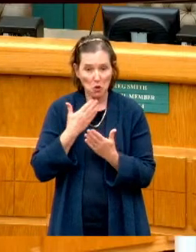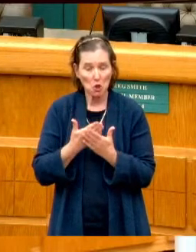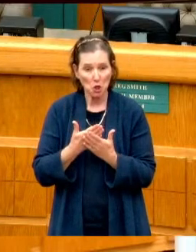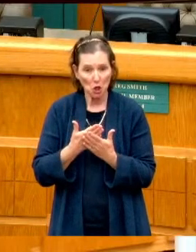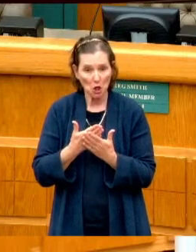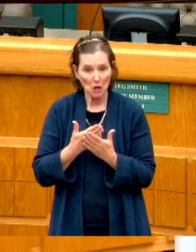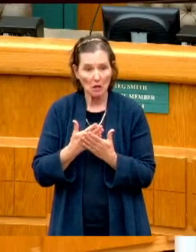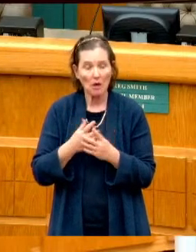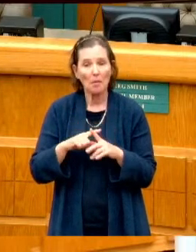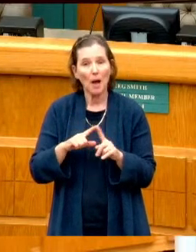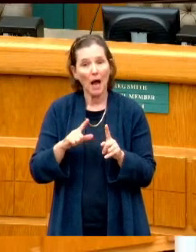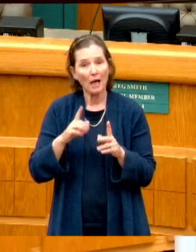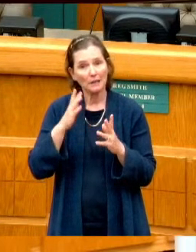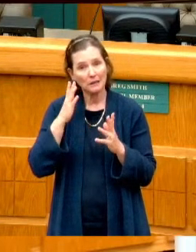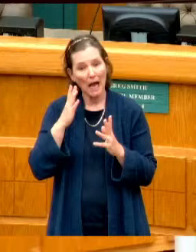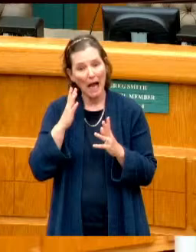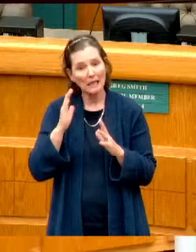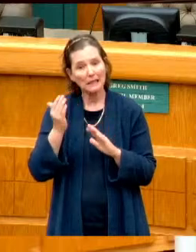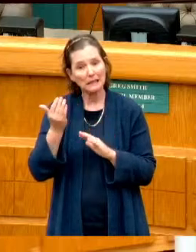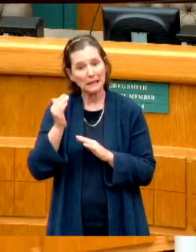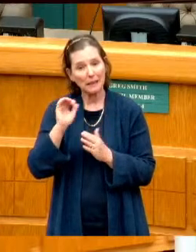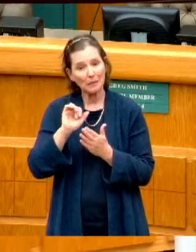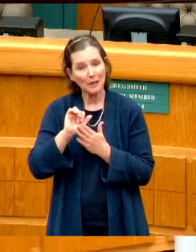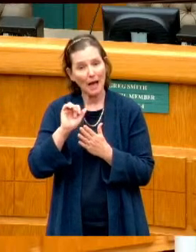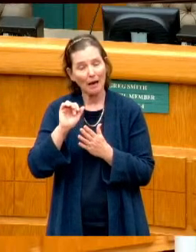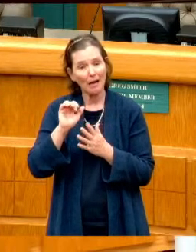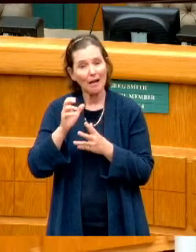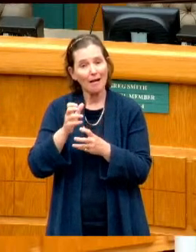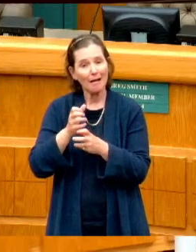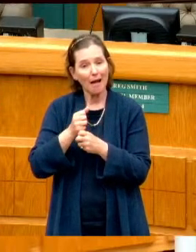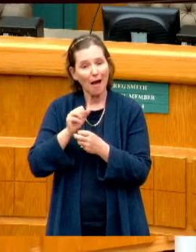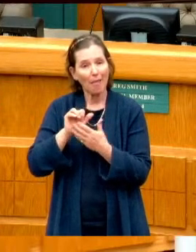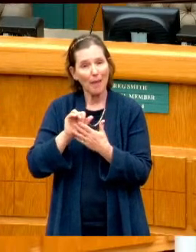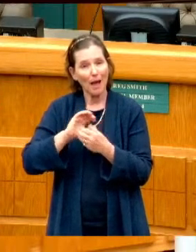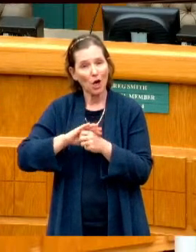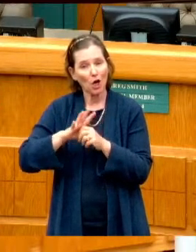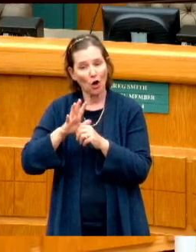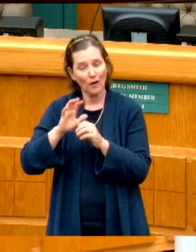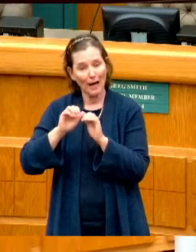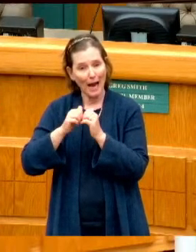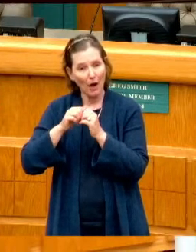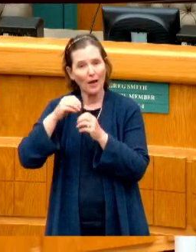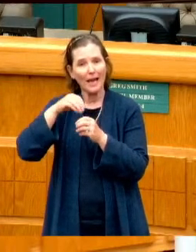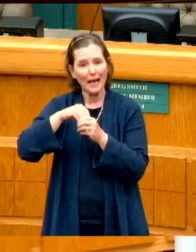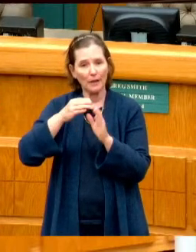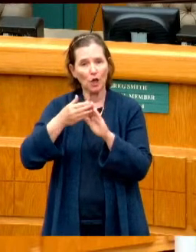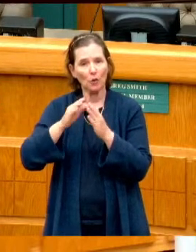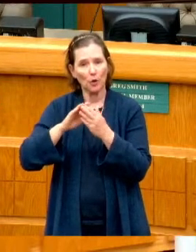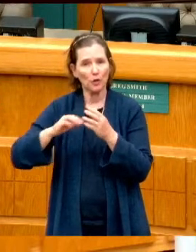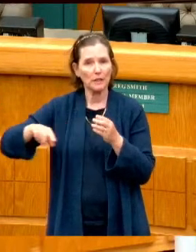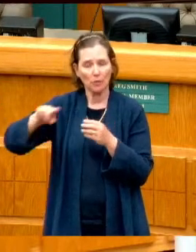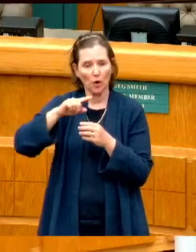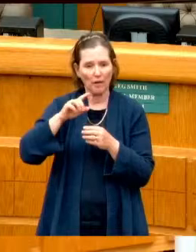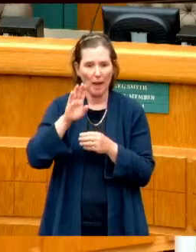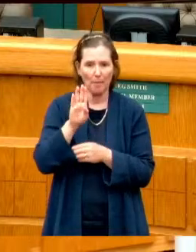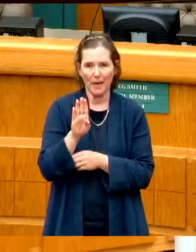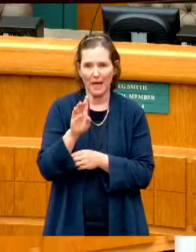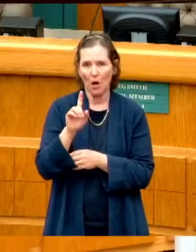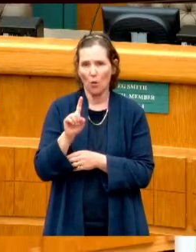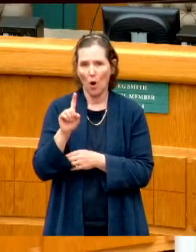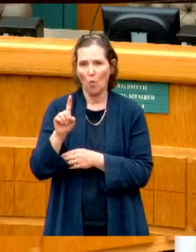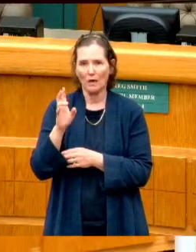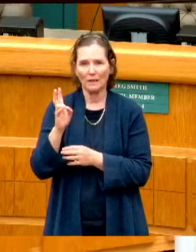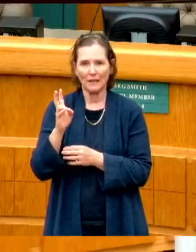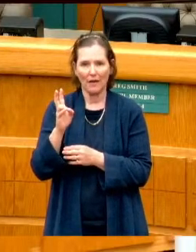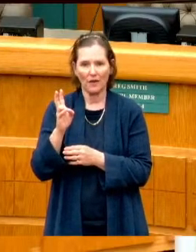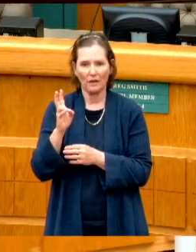they both look like they are community-acquired infections, which means that this B117, as we suspected, is in our